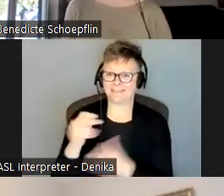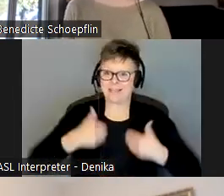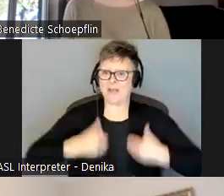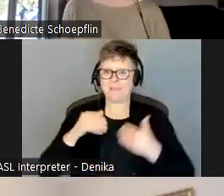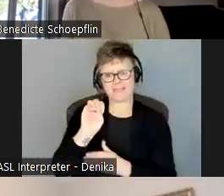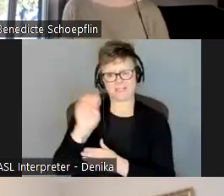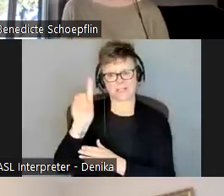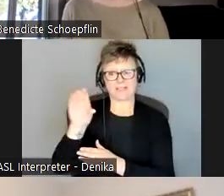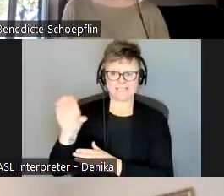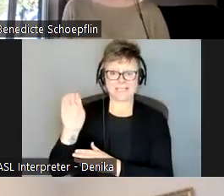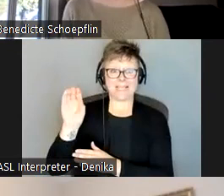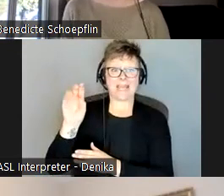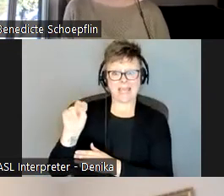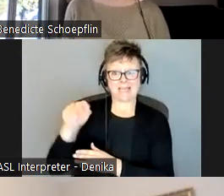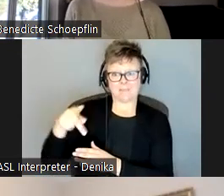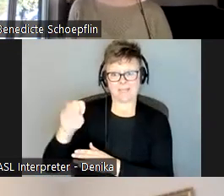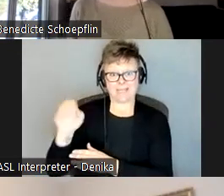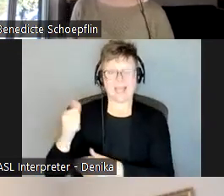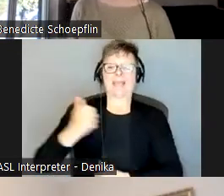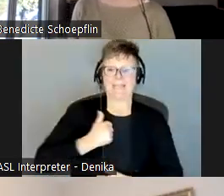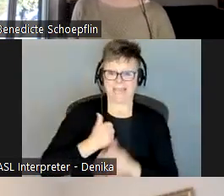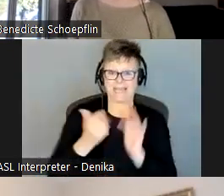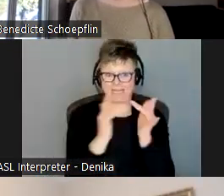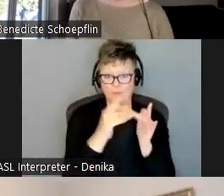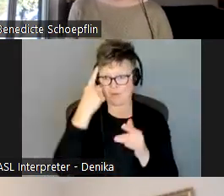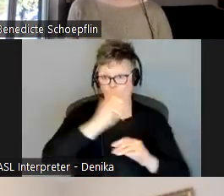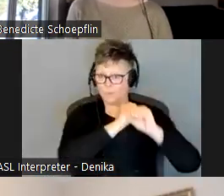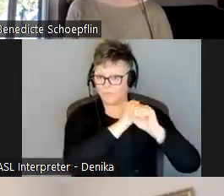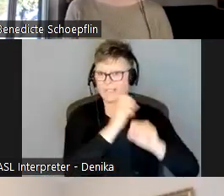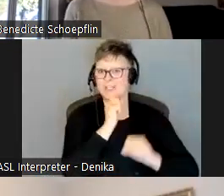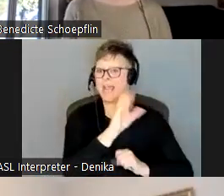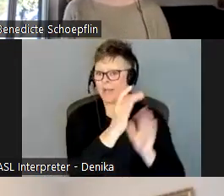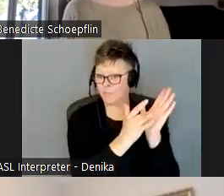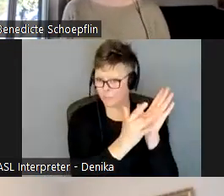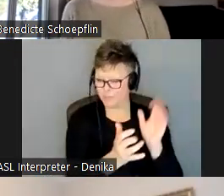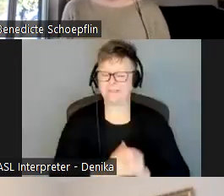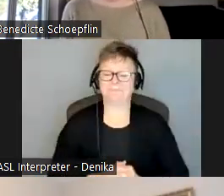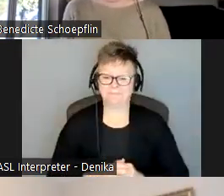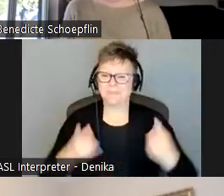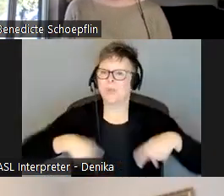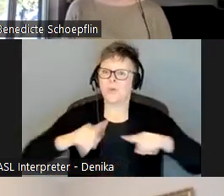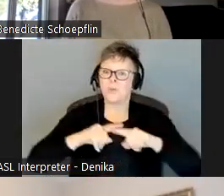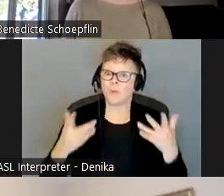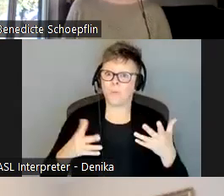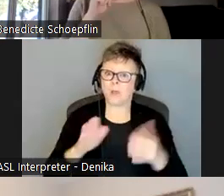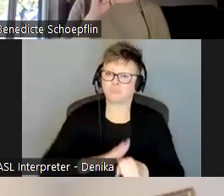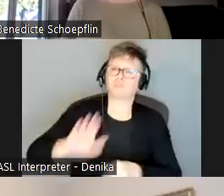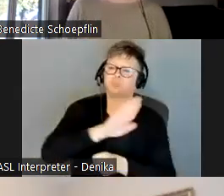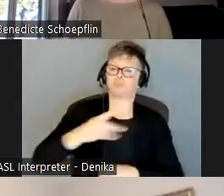of CNPEA, which is the Canadian Network for the Prevention of Elder Abuse. We are a pan-Canadian